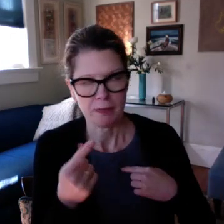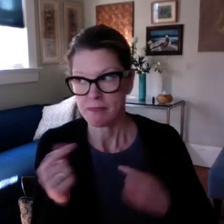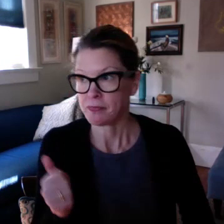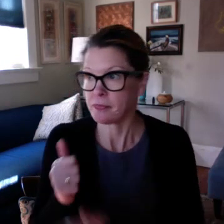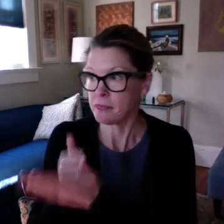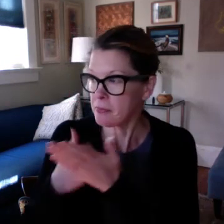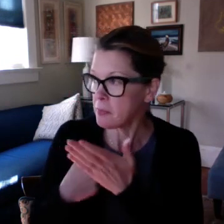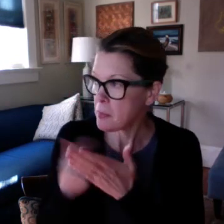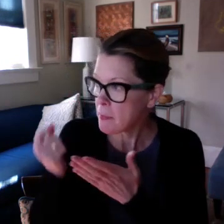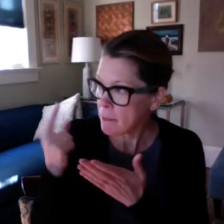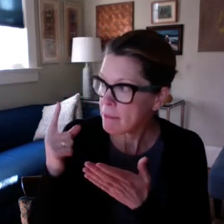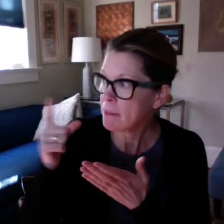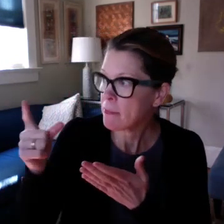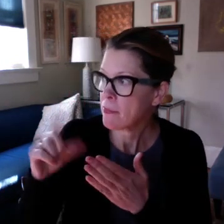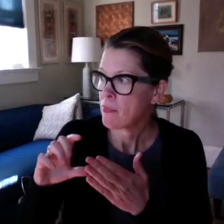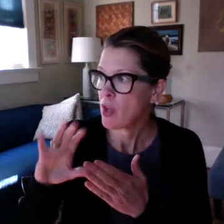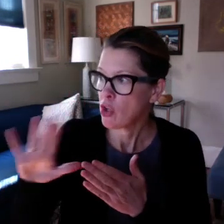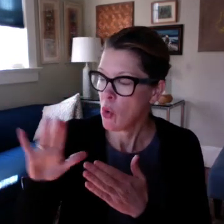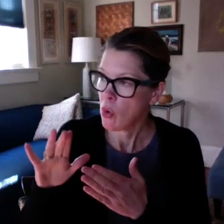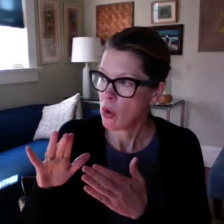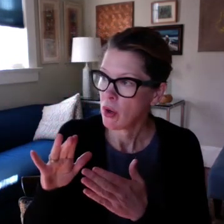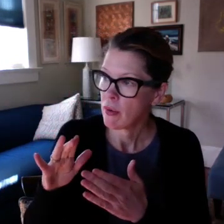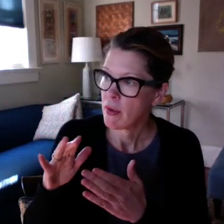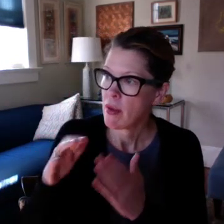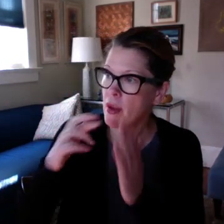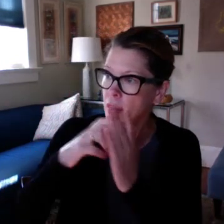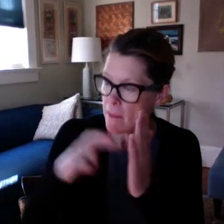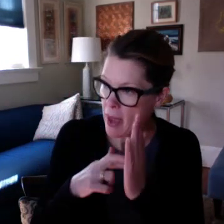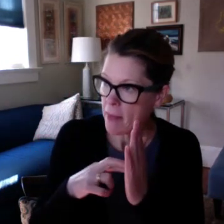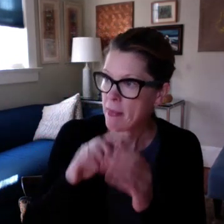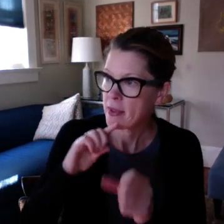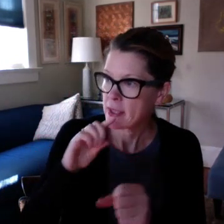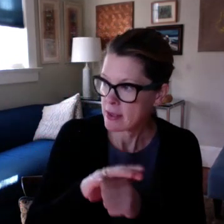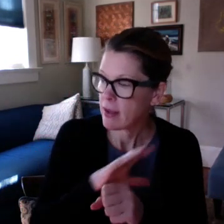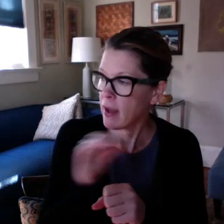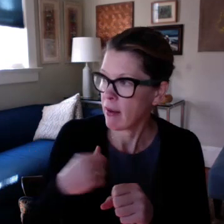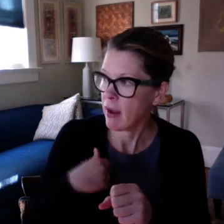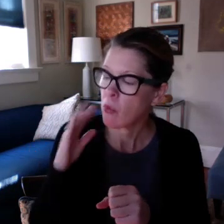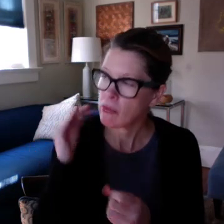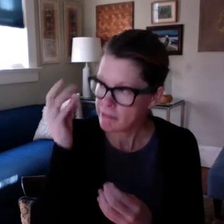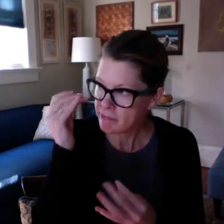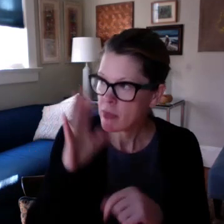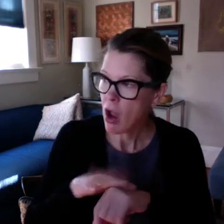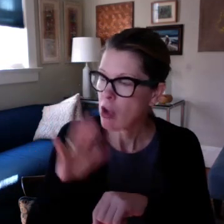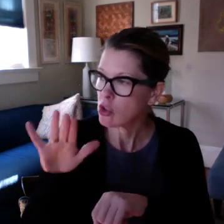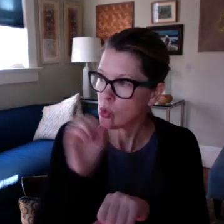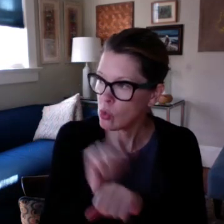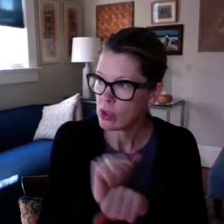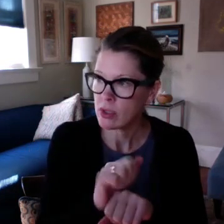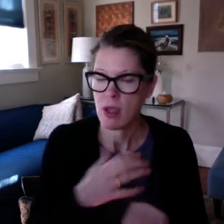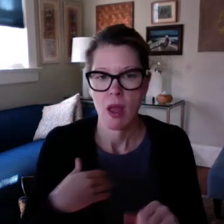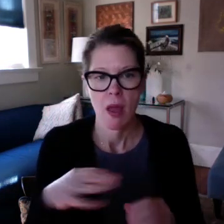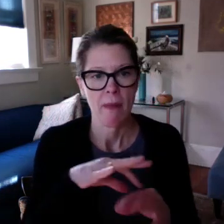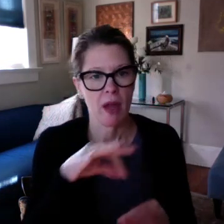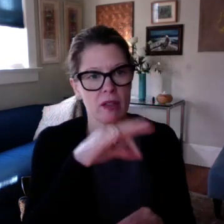understand the way of your commandments, that I may meditate on your marvelous works. My soul melts away